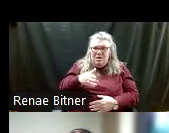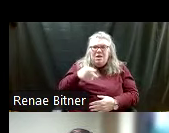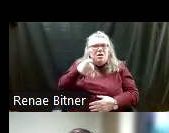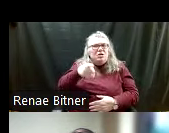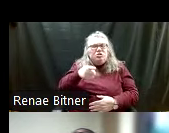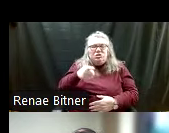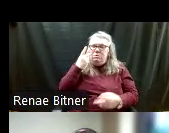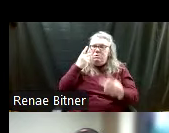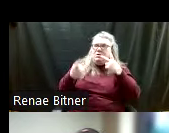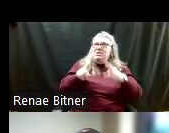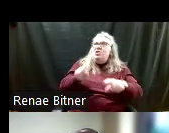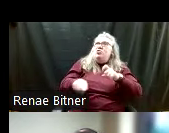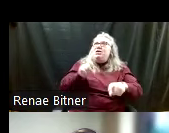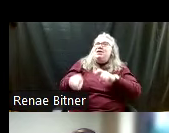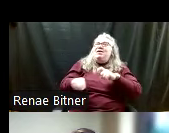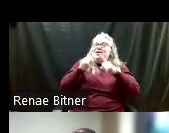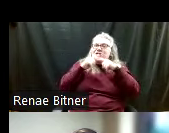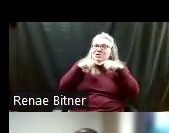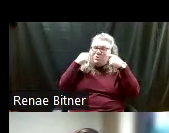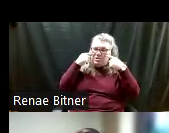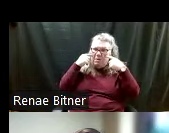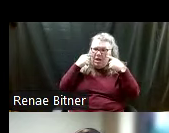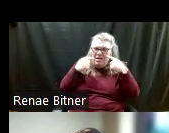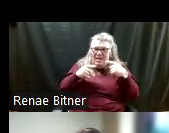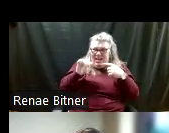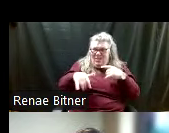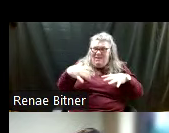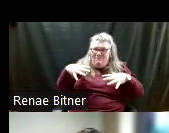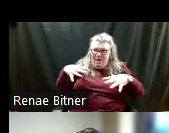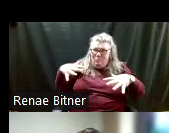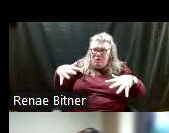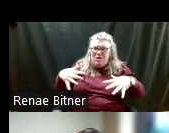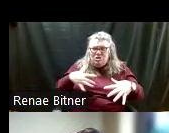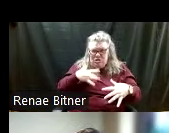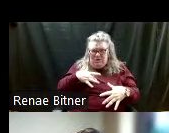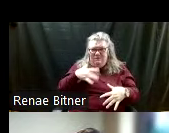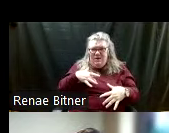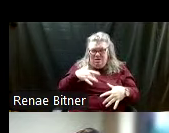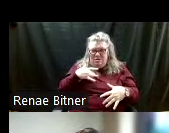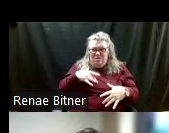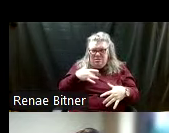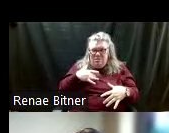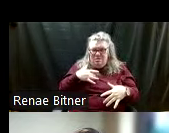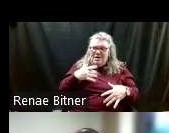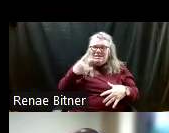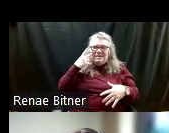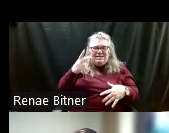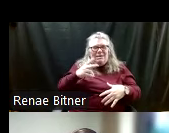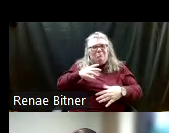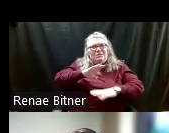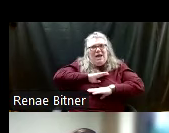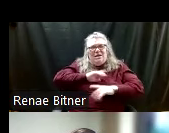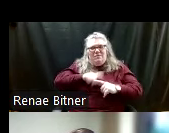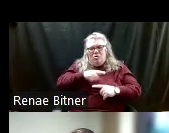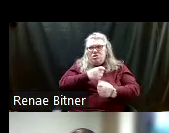her. We would see her kicking, we would see her smiling. Even that vibration that she felt, um, just seemed so satisfying. She